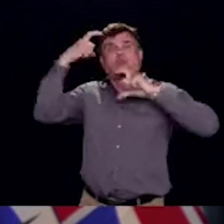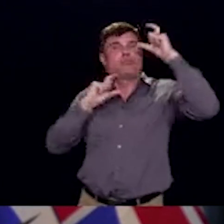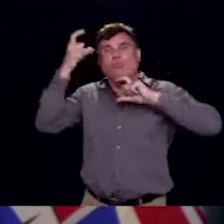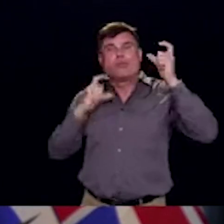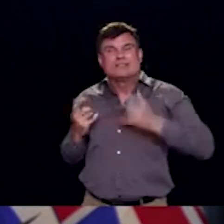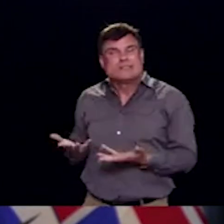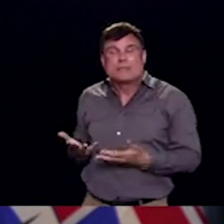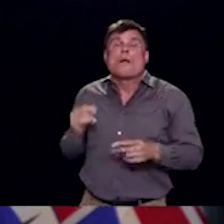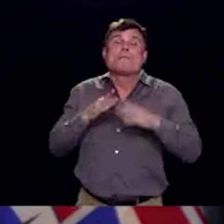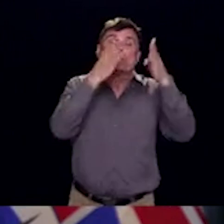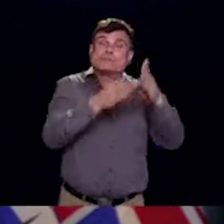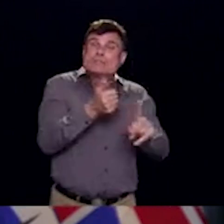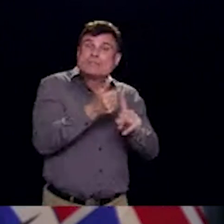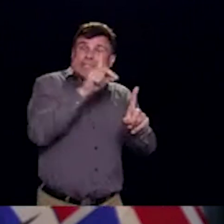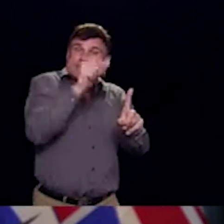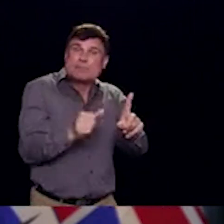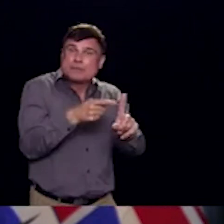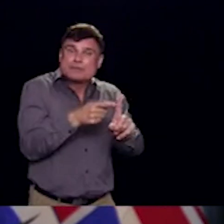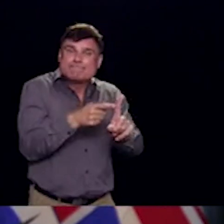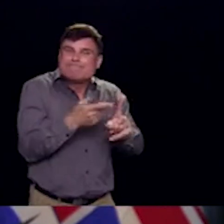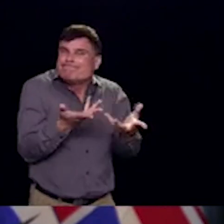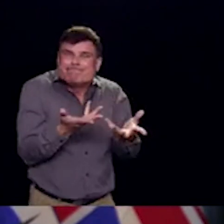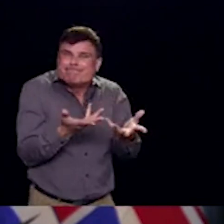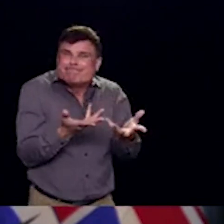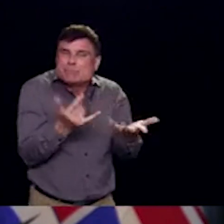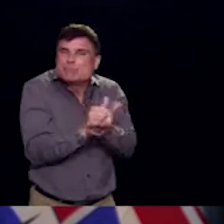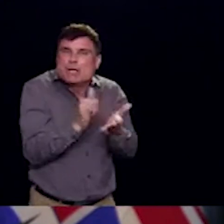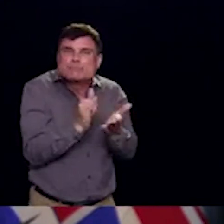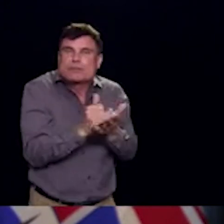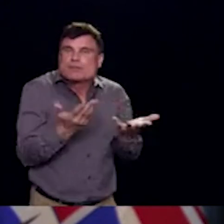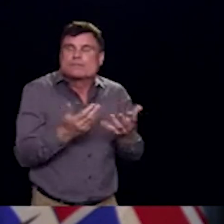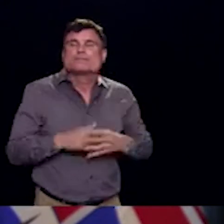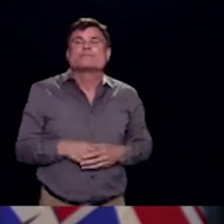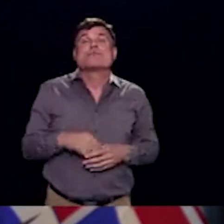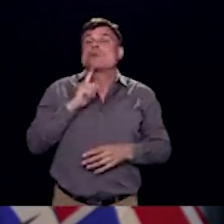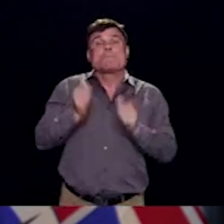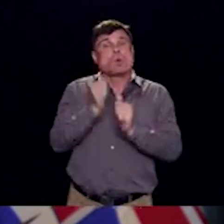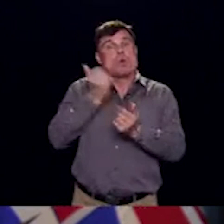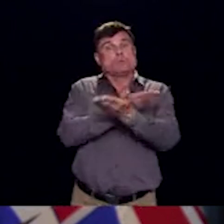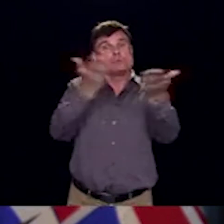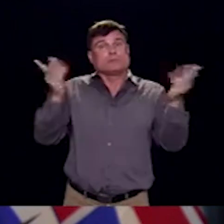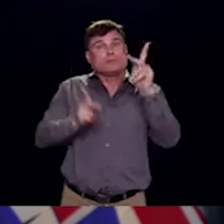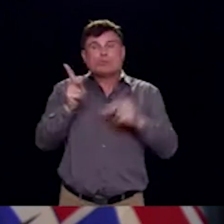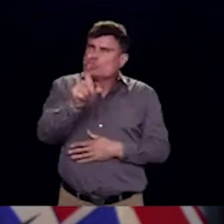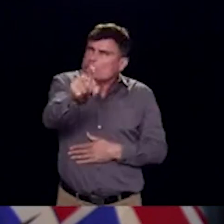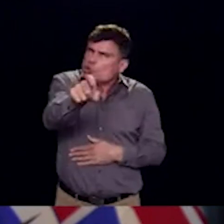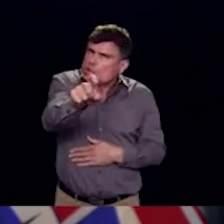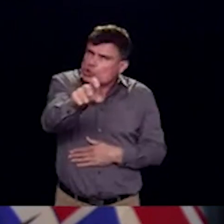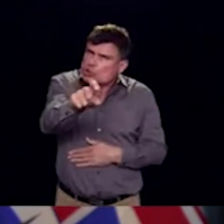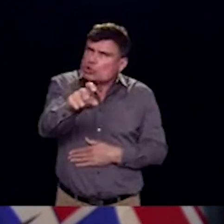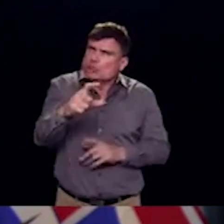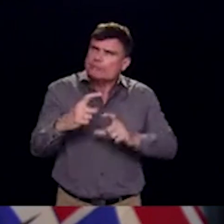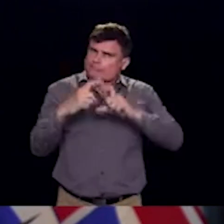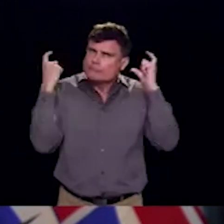be wearing a mask if you're taking transit, particularly now, as you say, where there are more people taking transit. But we also